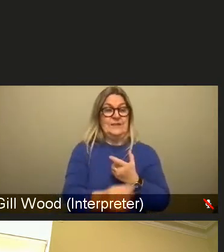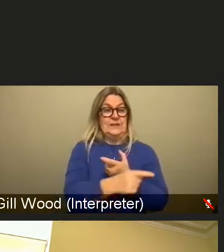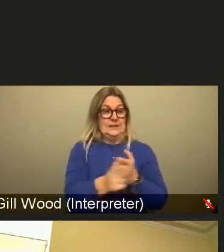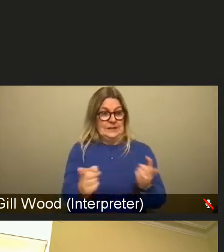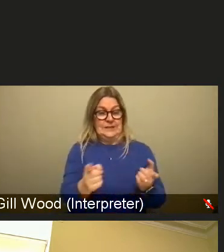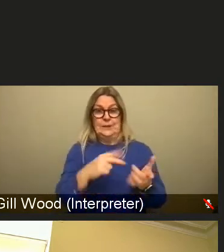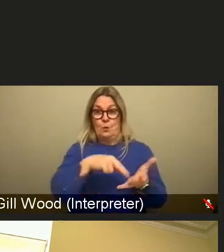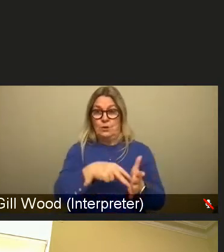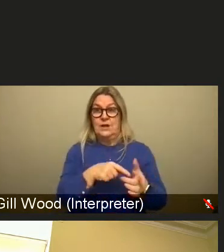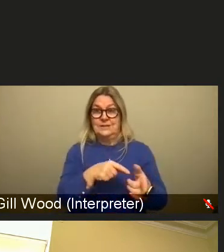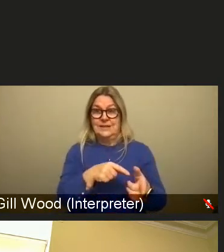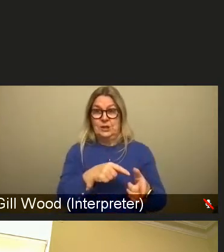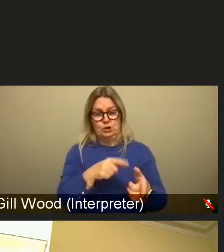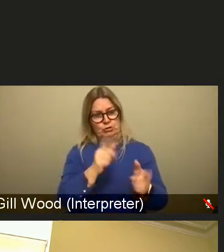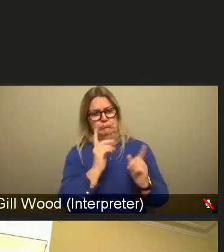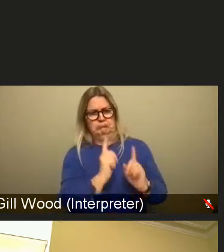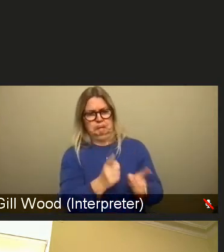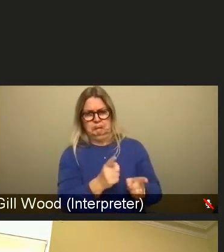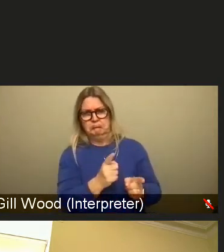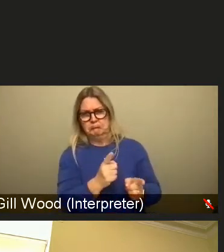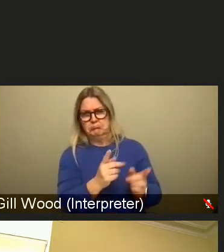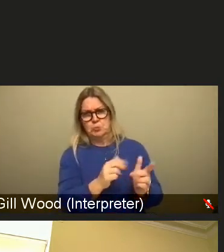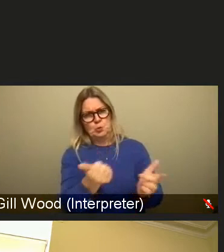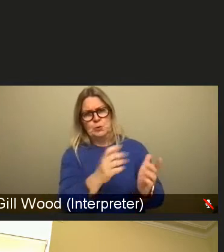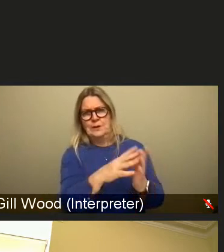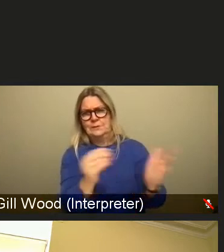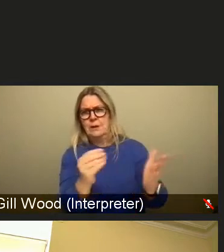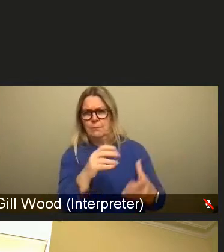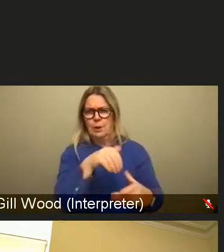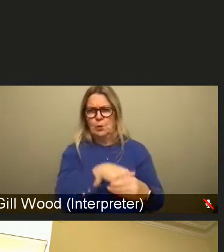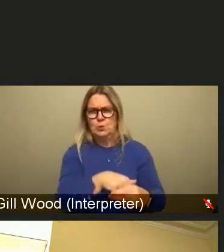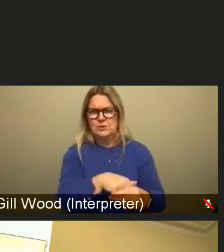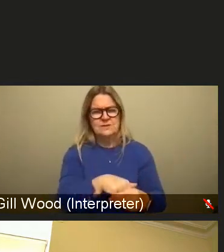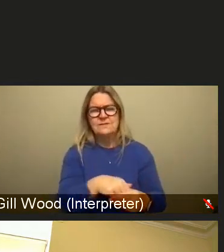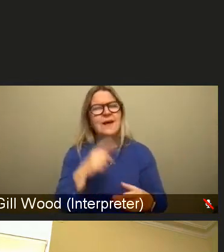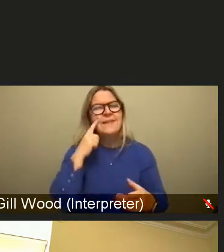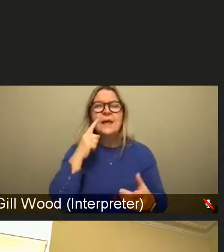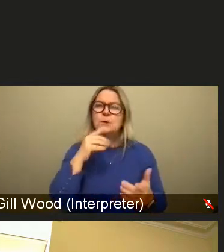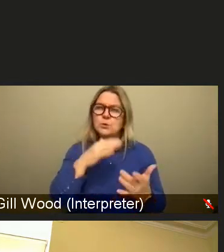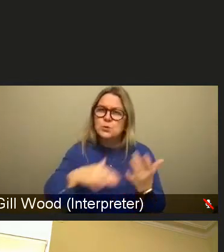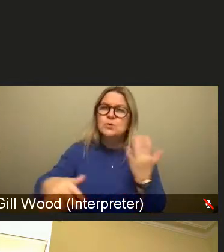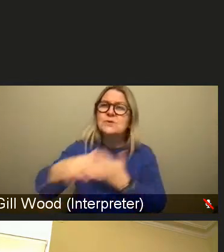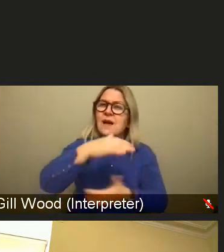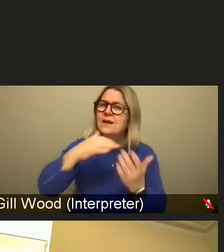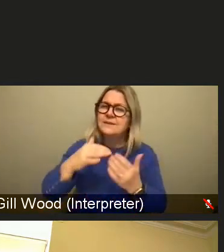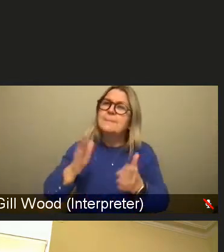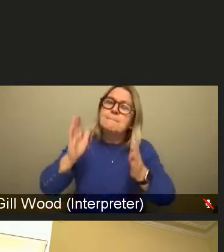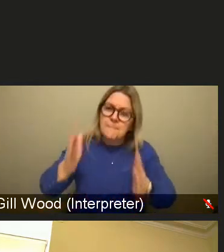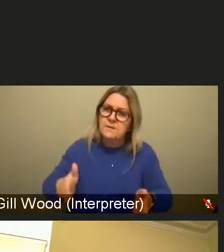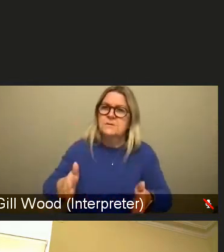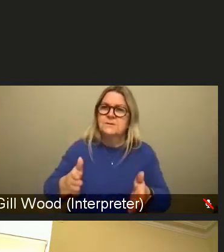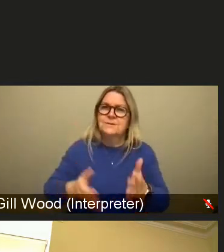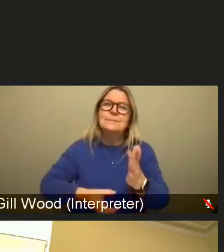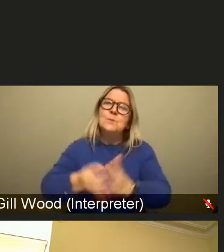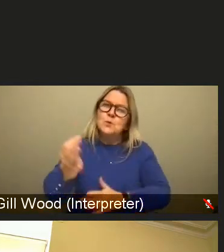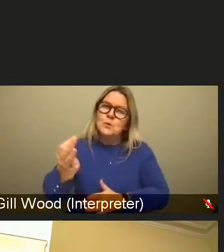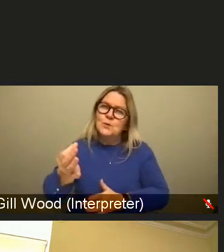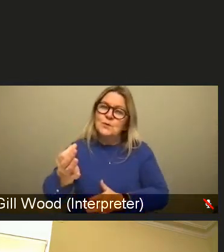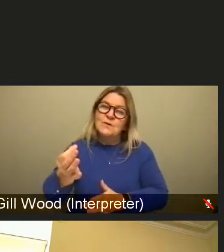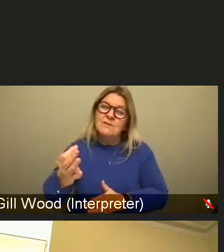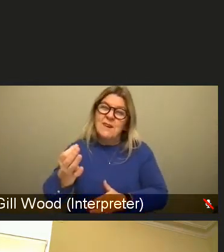constantly striving as a society to be more inclusive and accessible. And I don't think we'll ever finish that job.